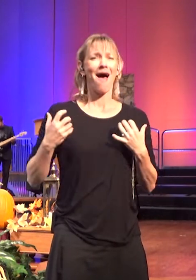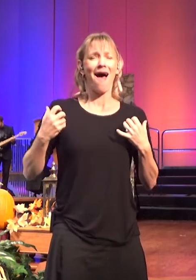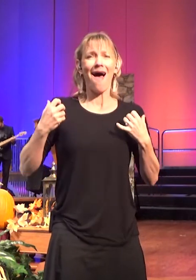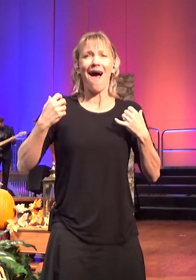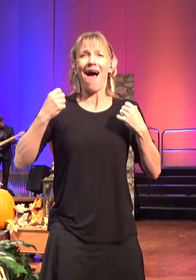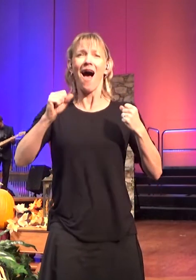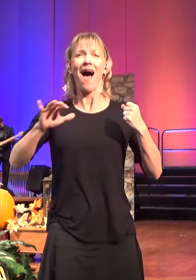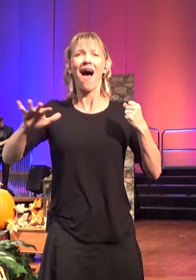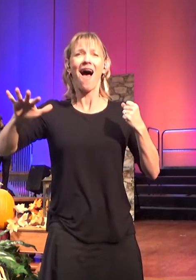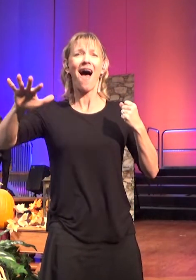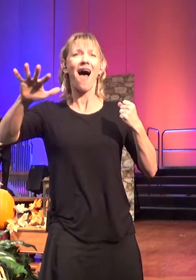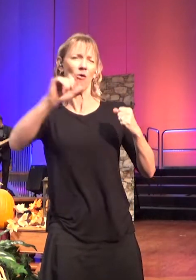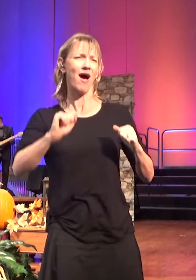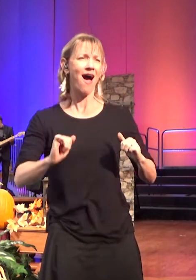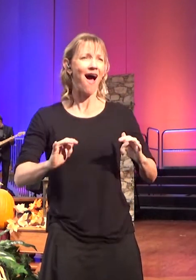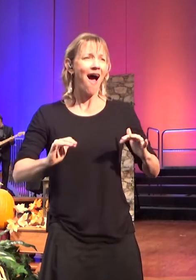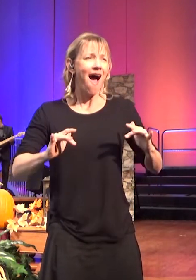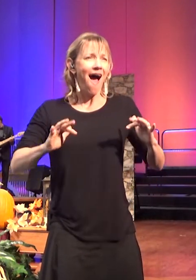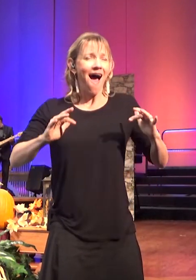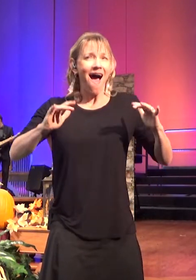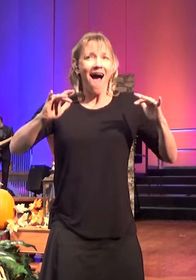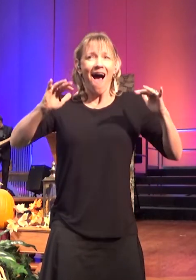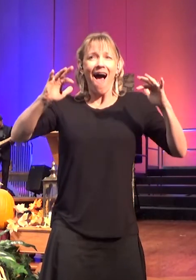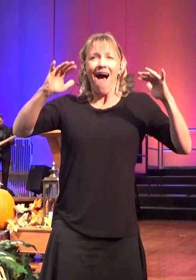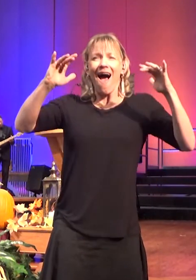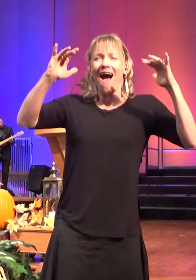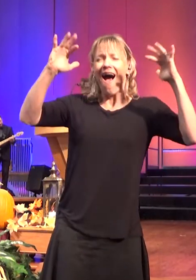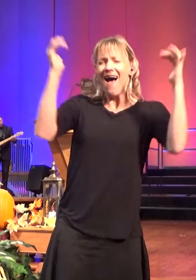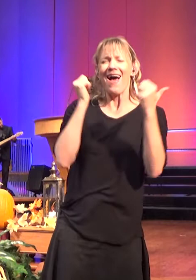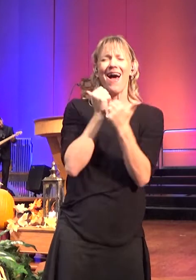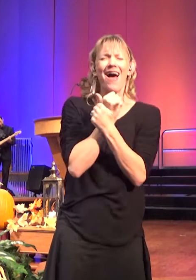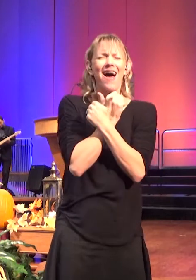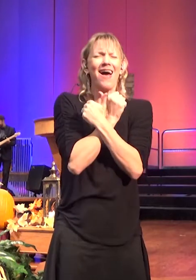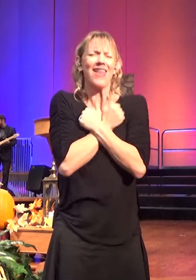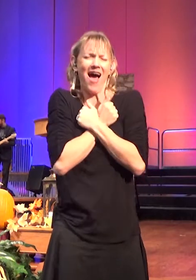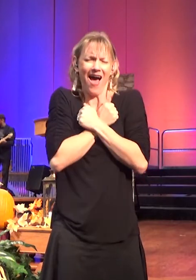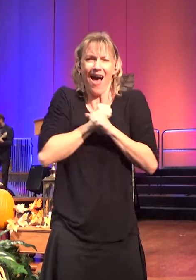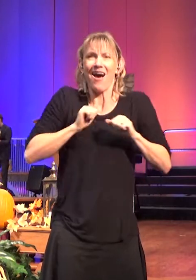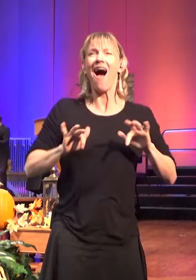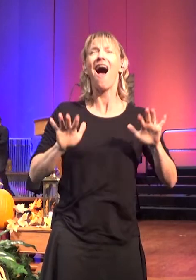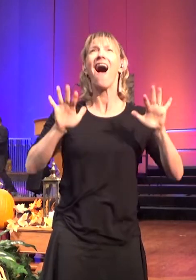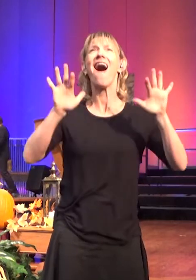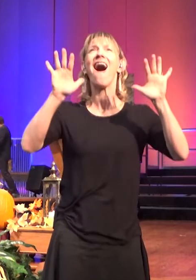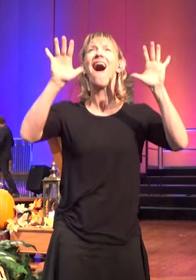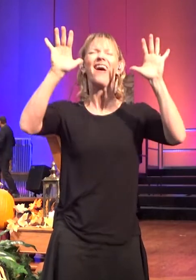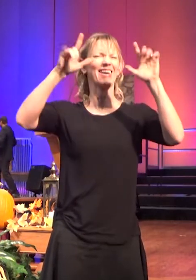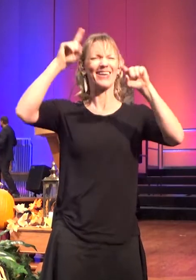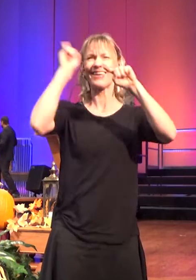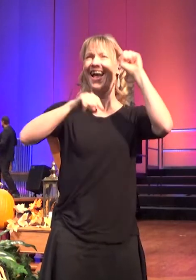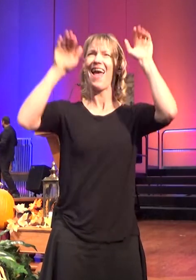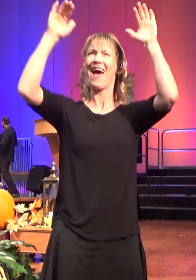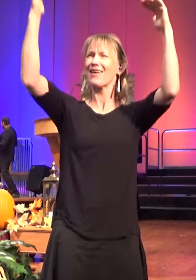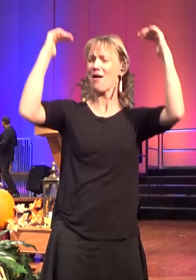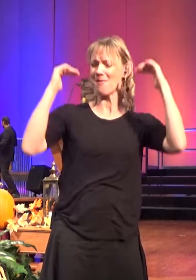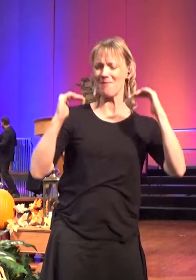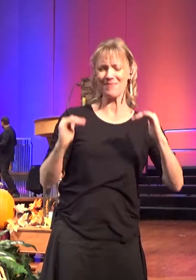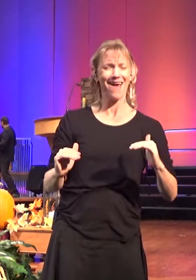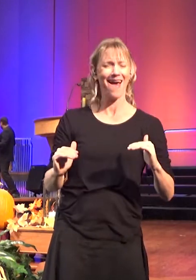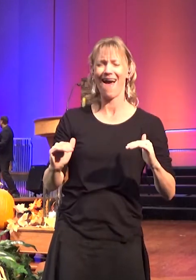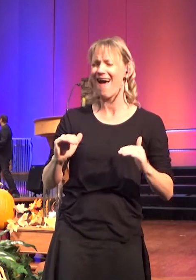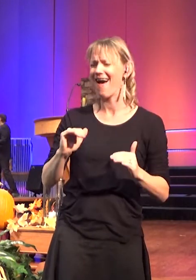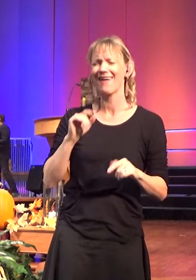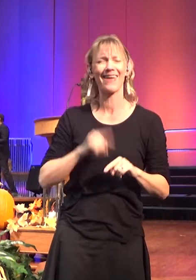now, rising up as a force of love so high it can't come down.